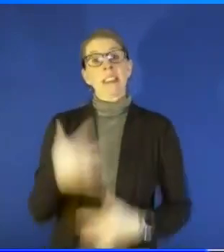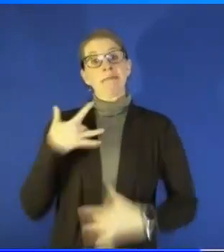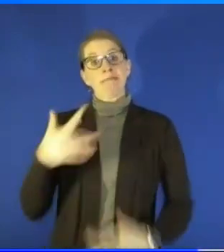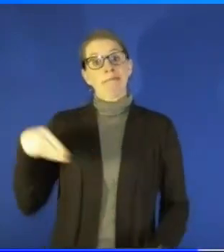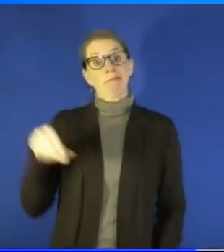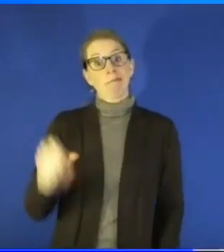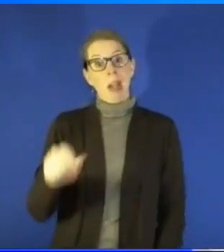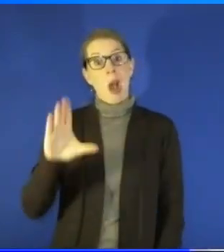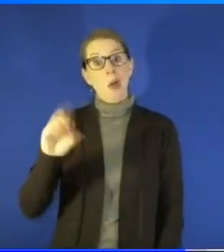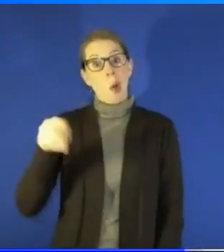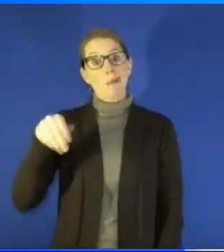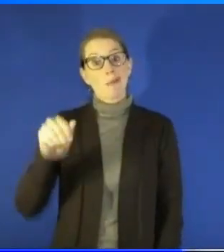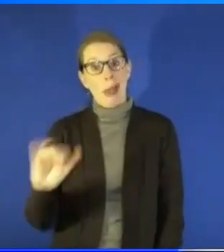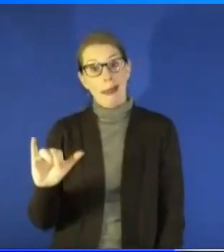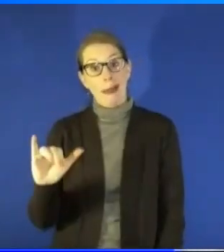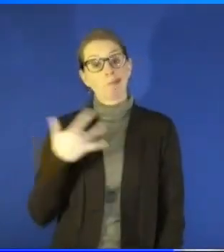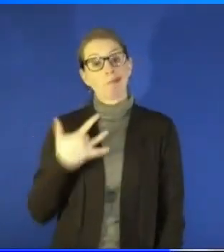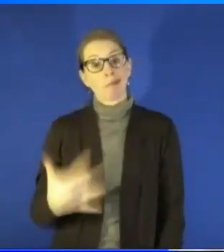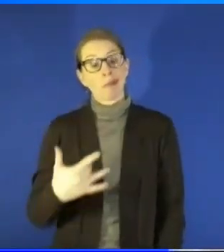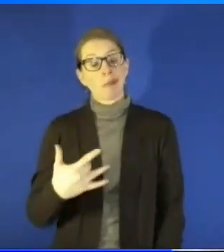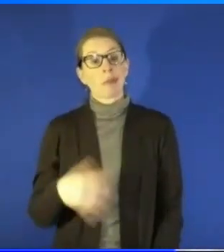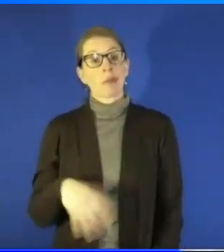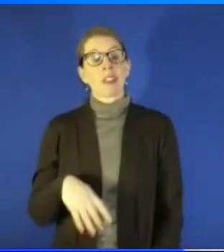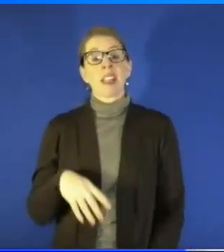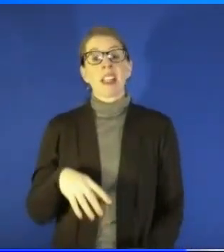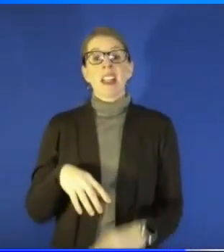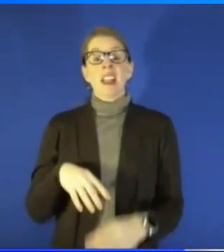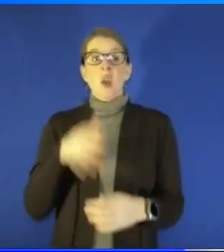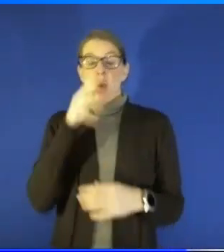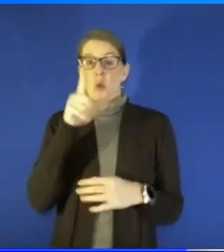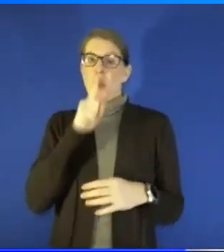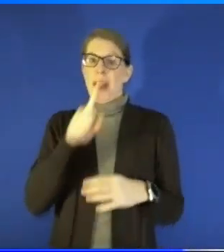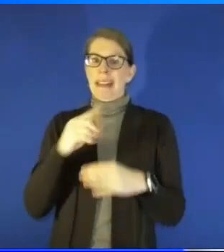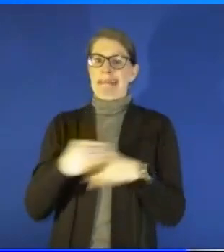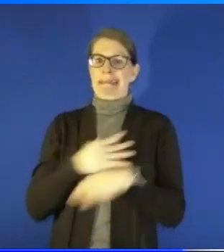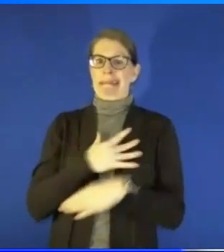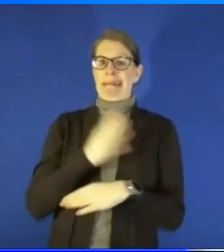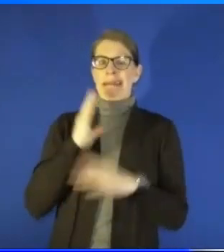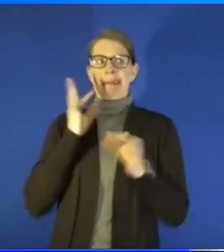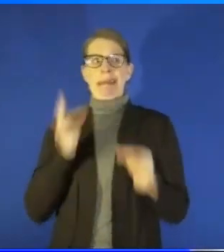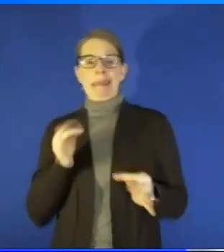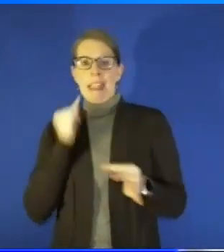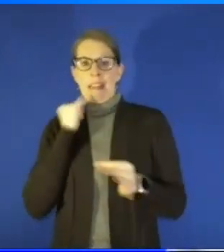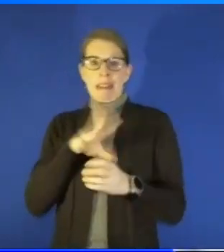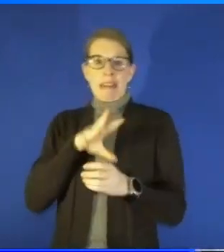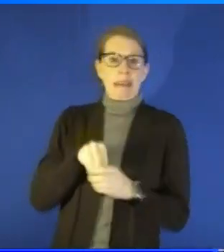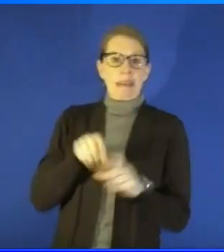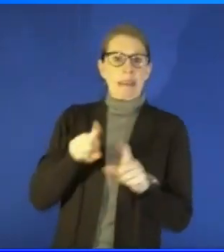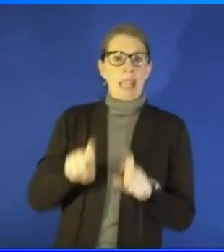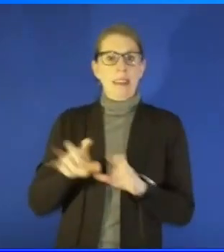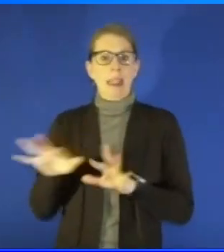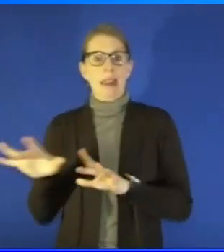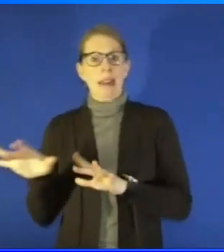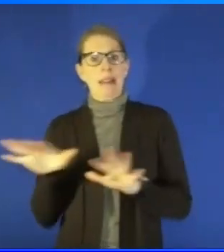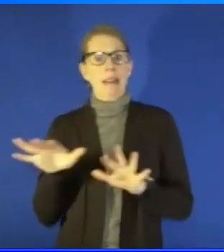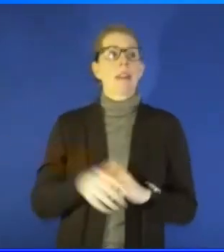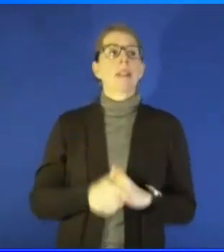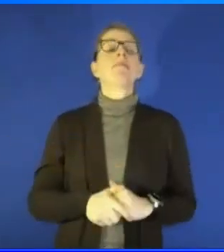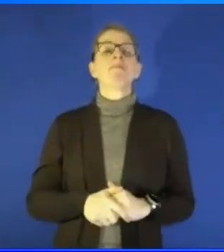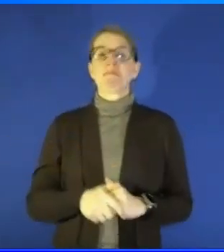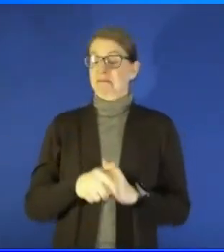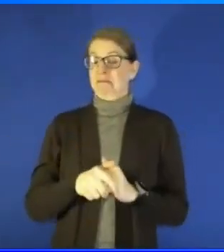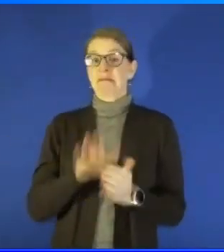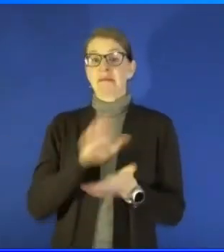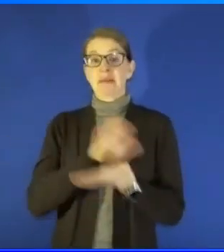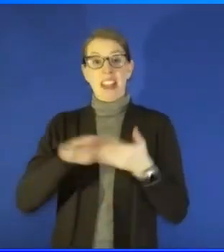things that sometimes influence our decision making about participating in testing. The nice thing about this, together with the KU